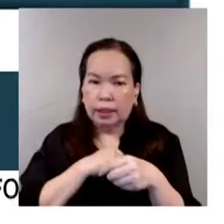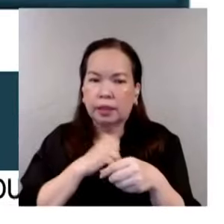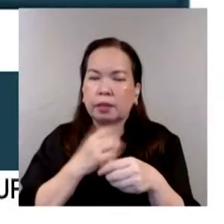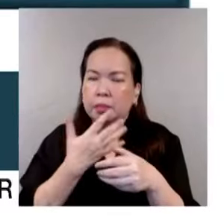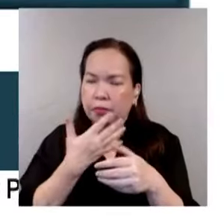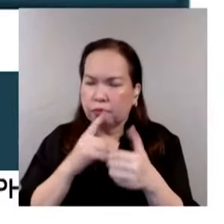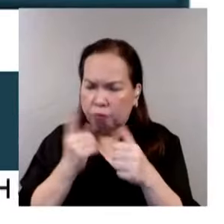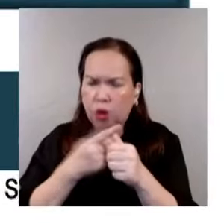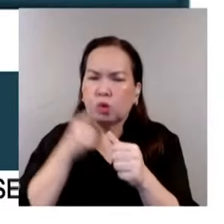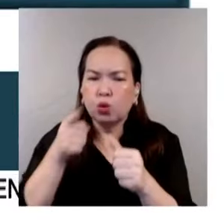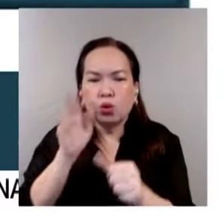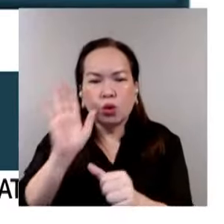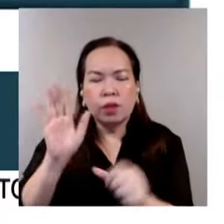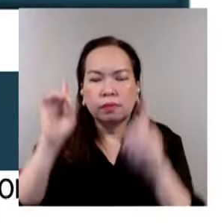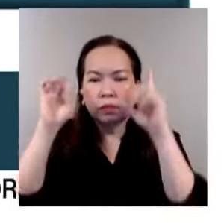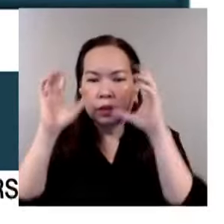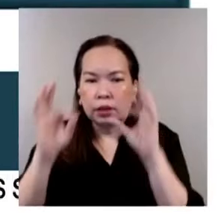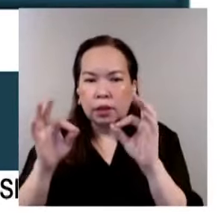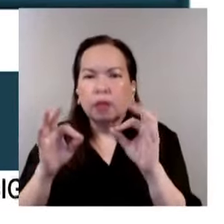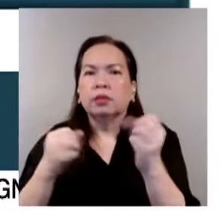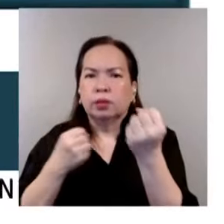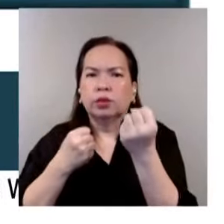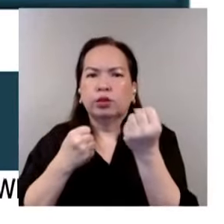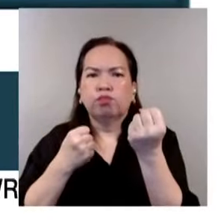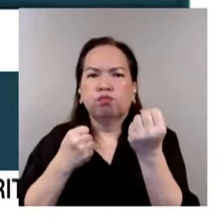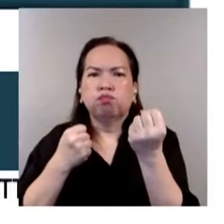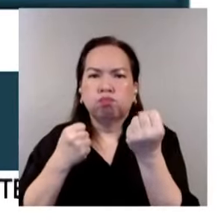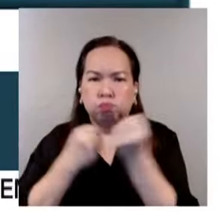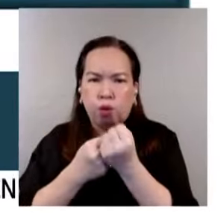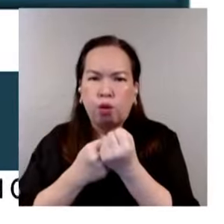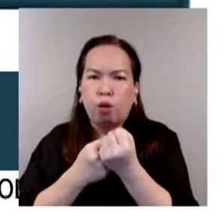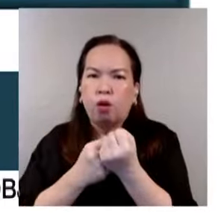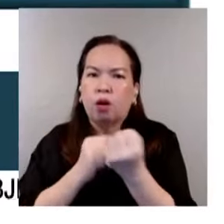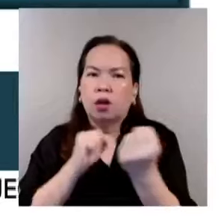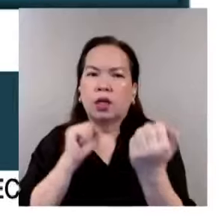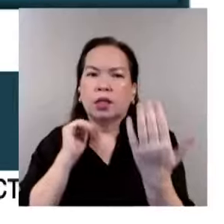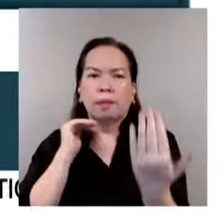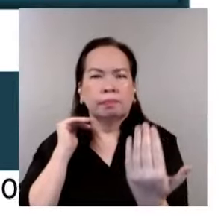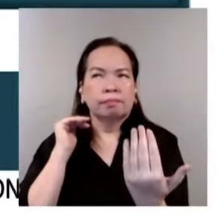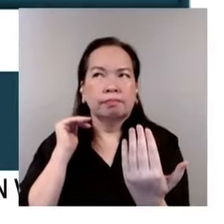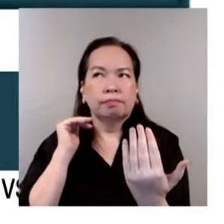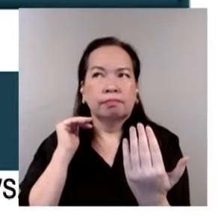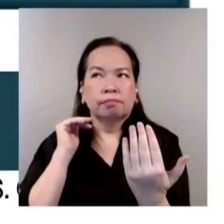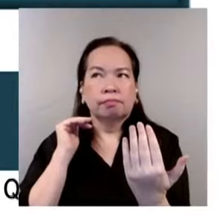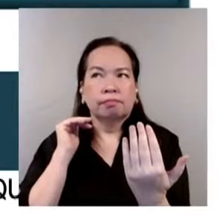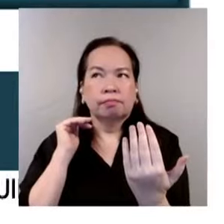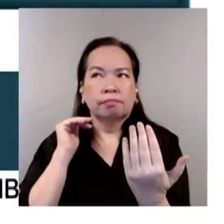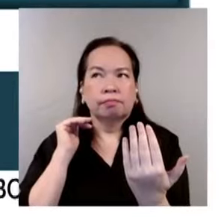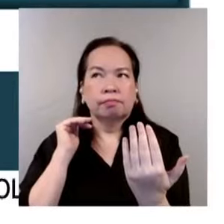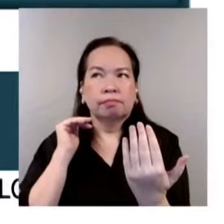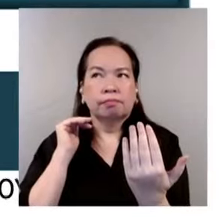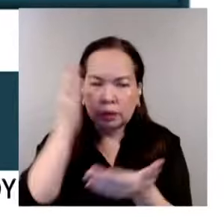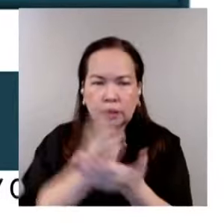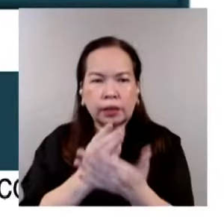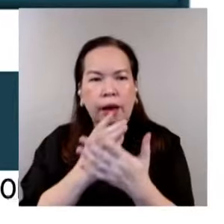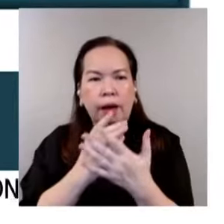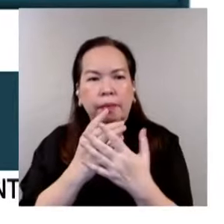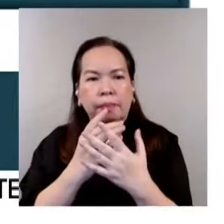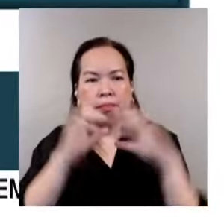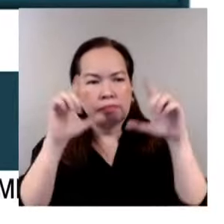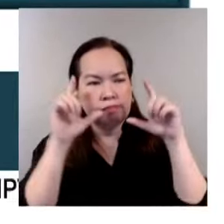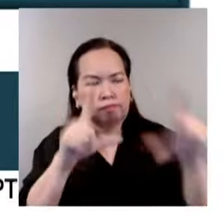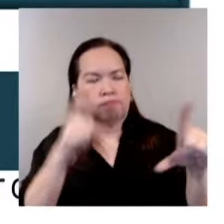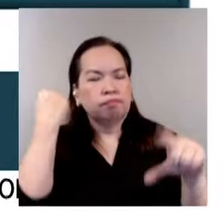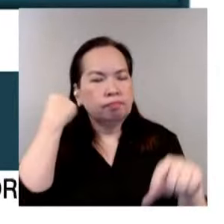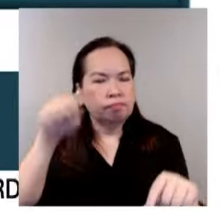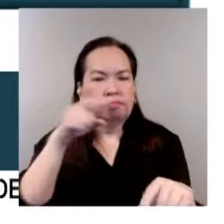to, you know, sign the petition against the contempt order. But now, based on the merits of the case,